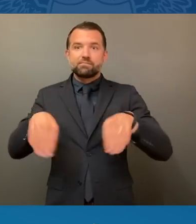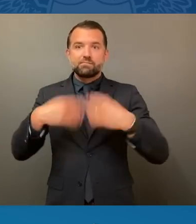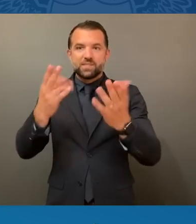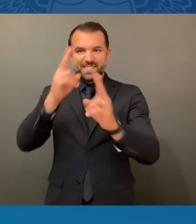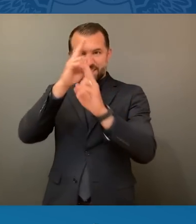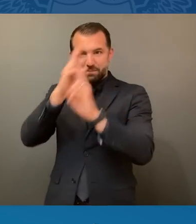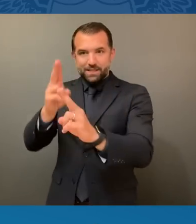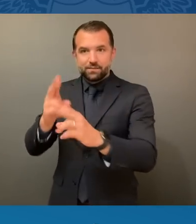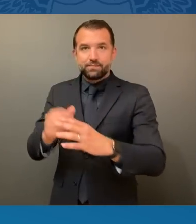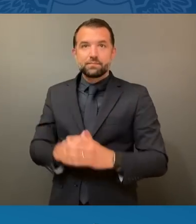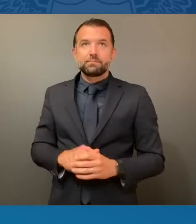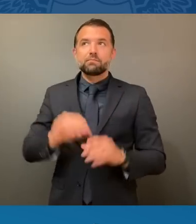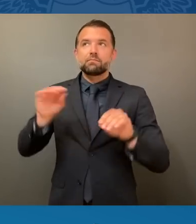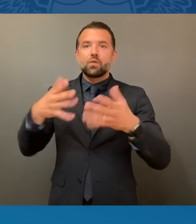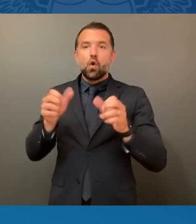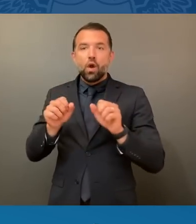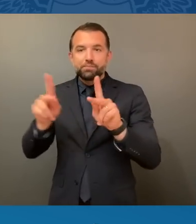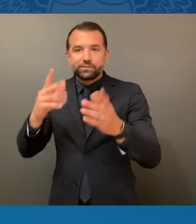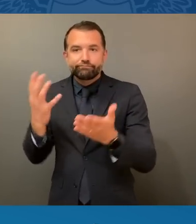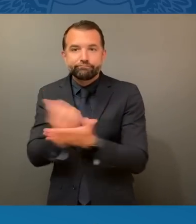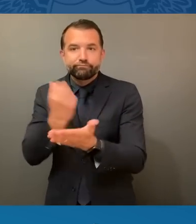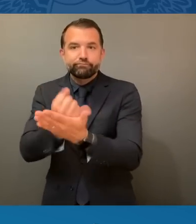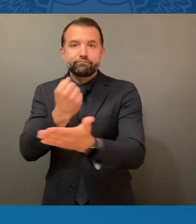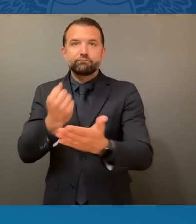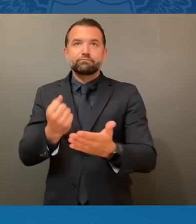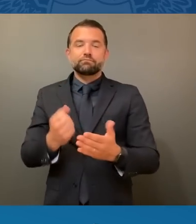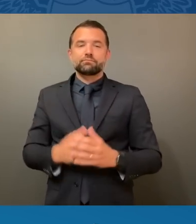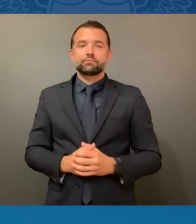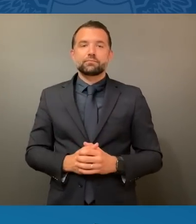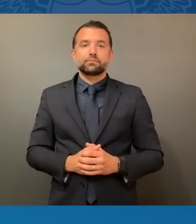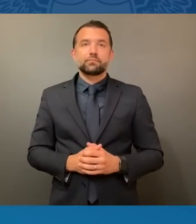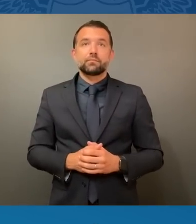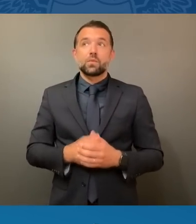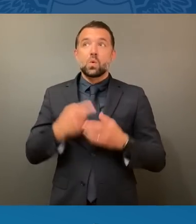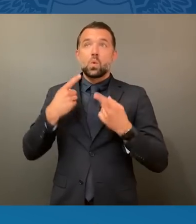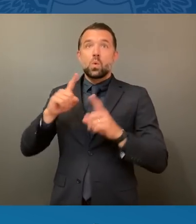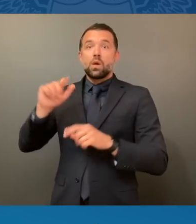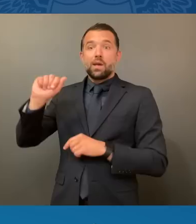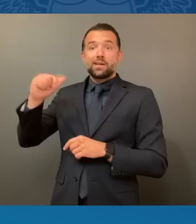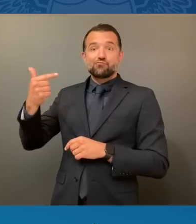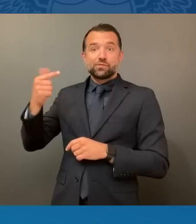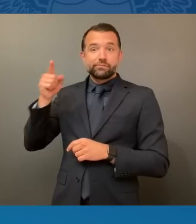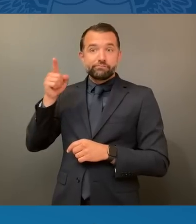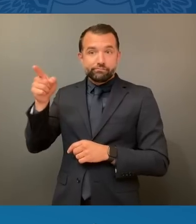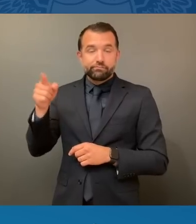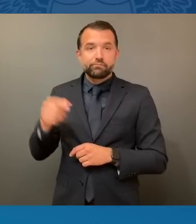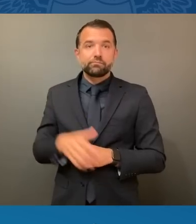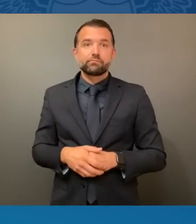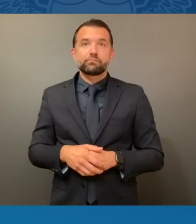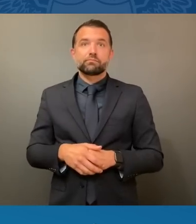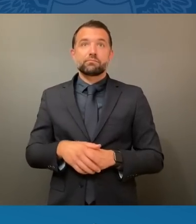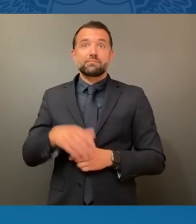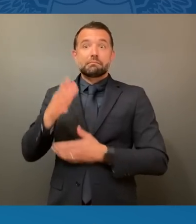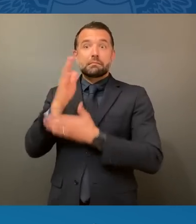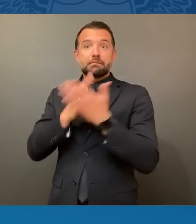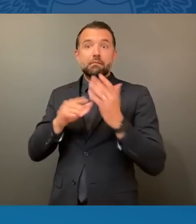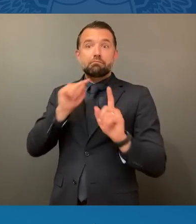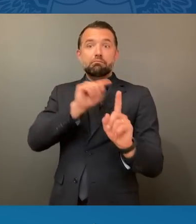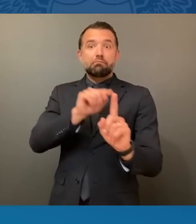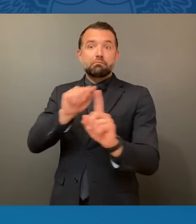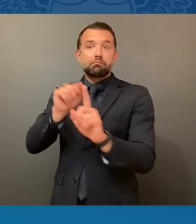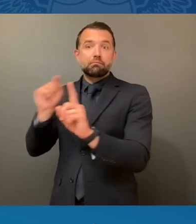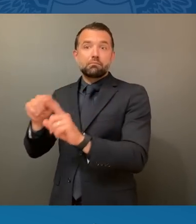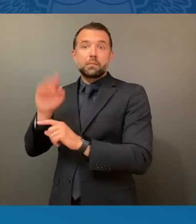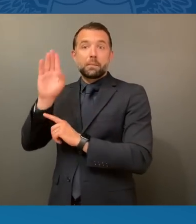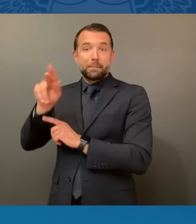is something that has always guided me. When I was Attorney General, I know we have some people here who are bankers, but